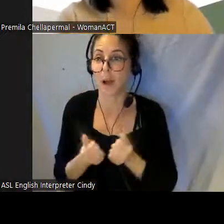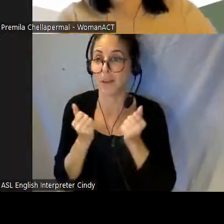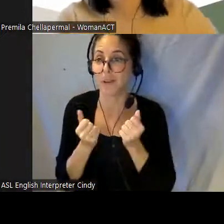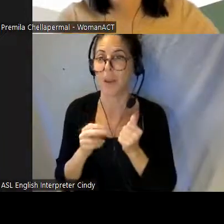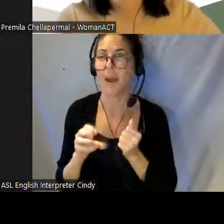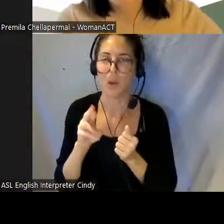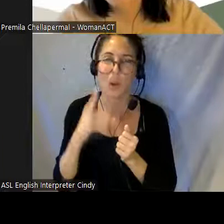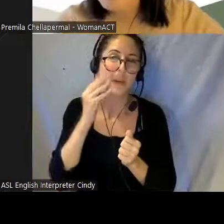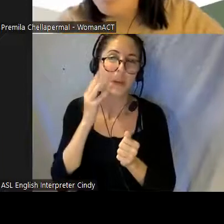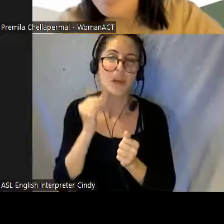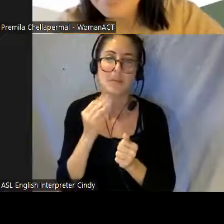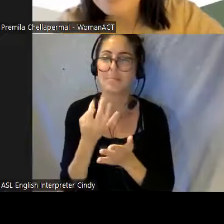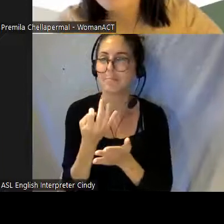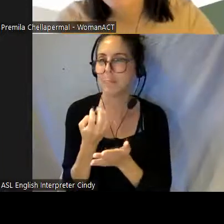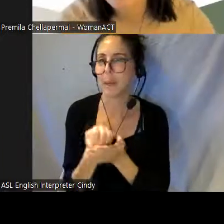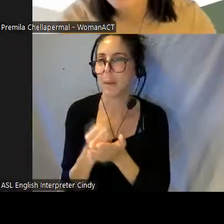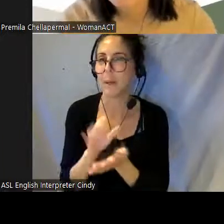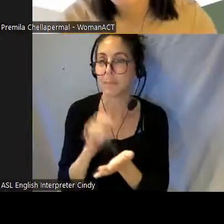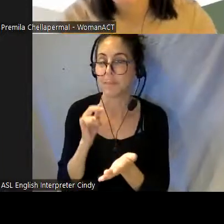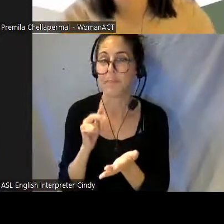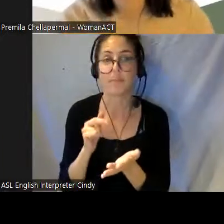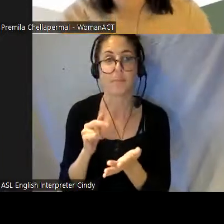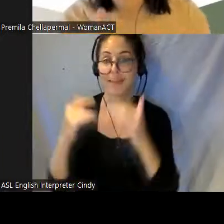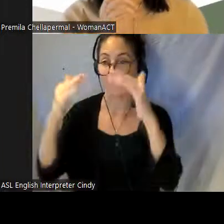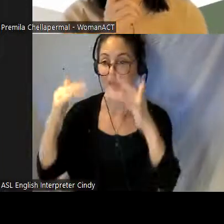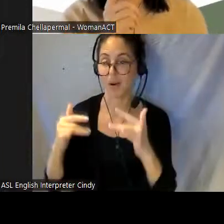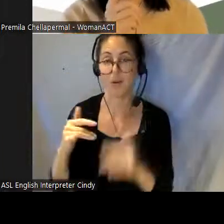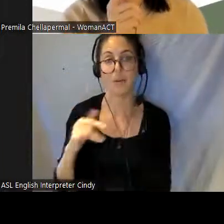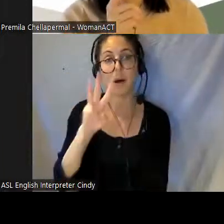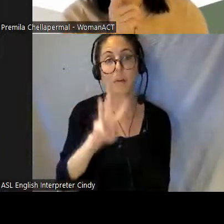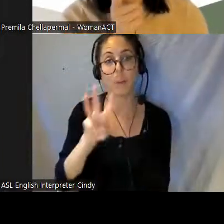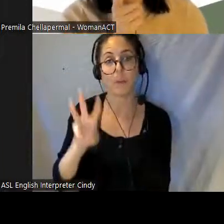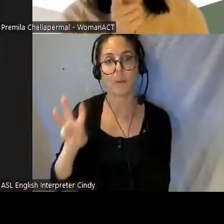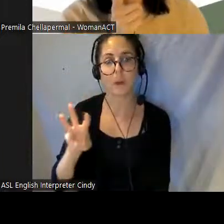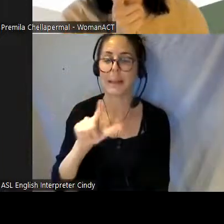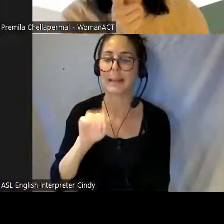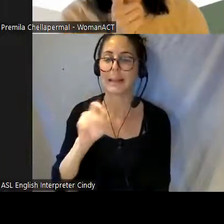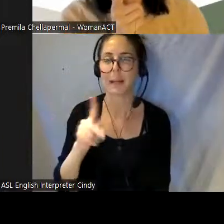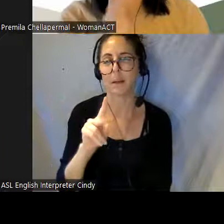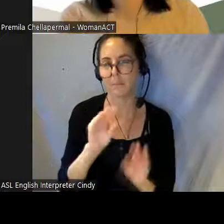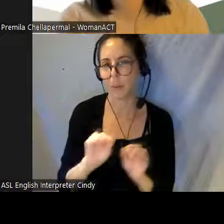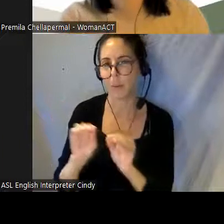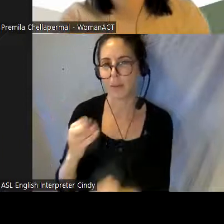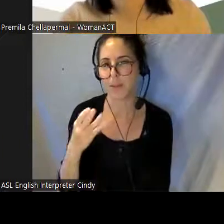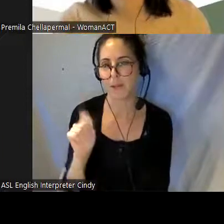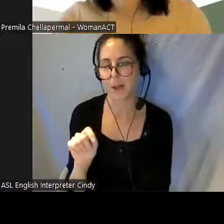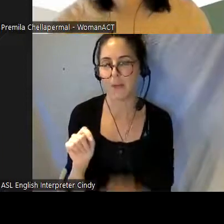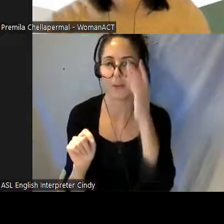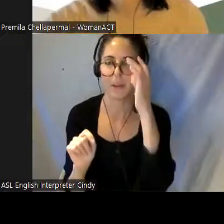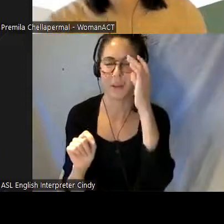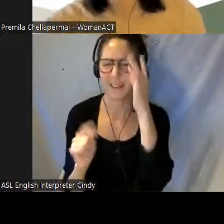are available through our website. I can put the link to the chat later on as well, and I think Rayan is going